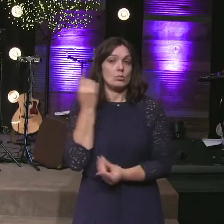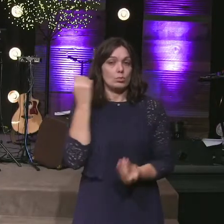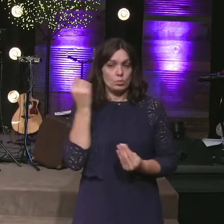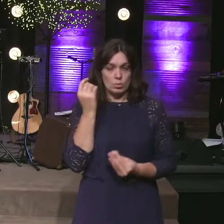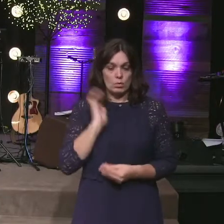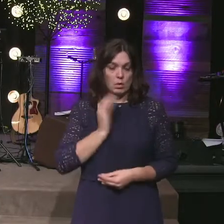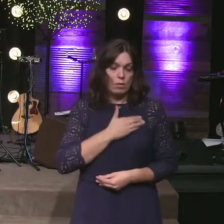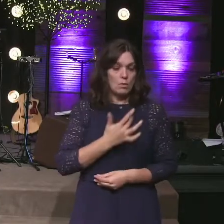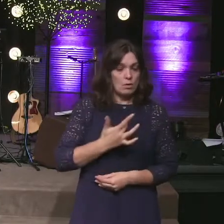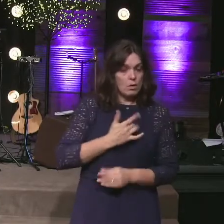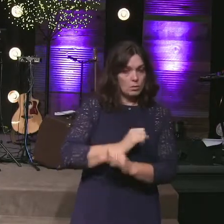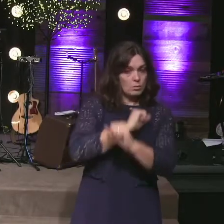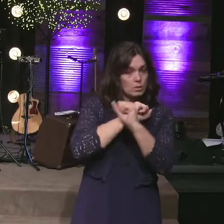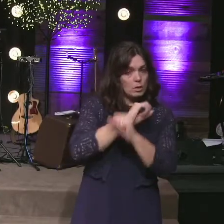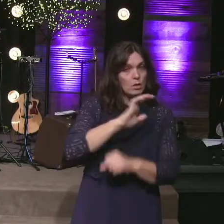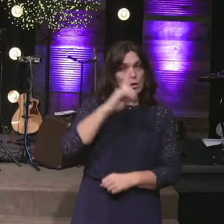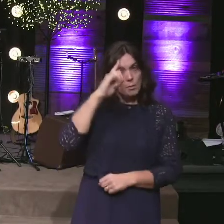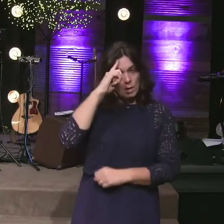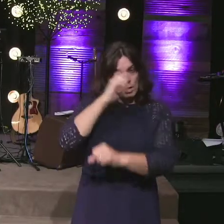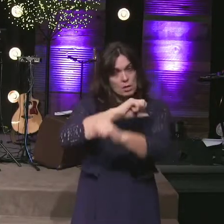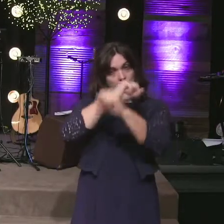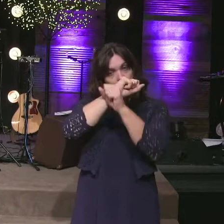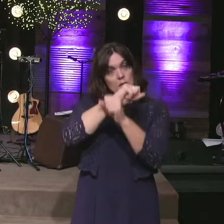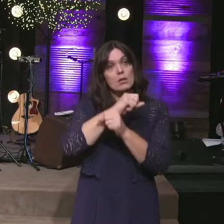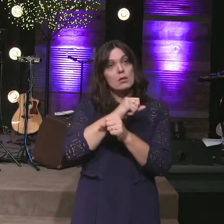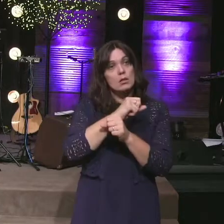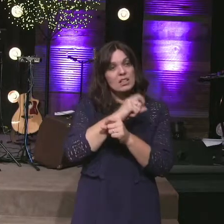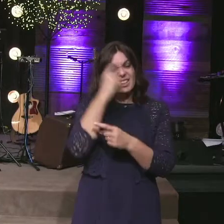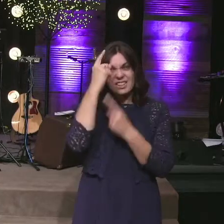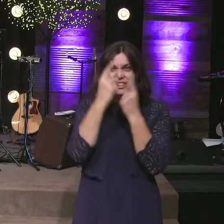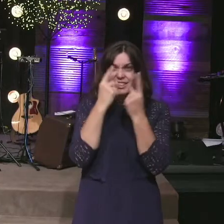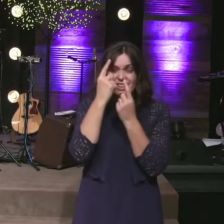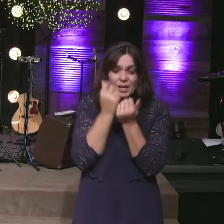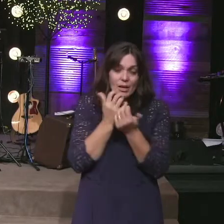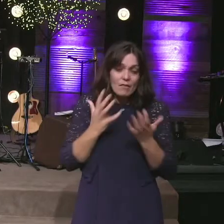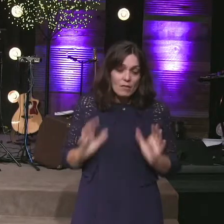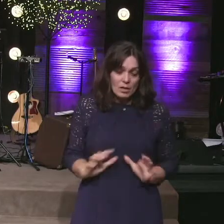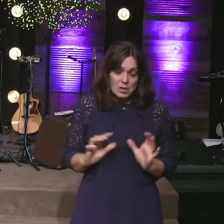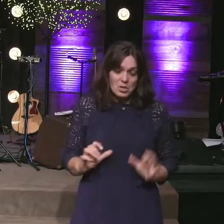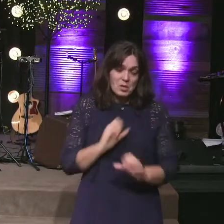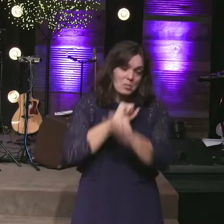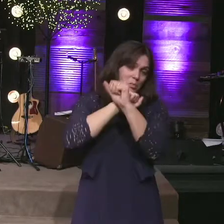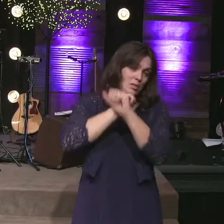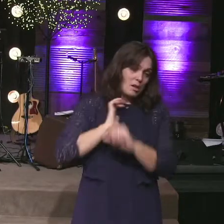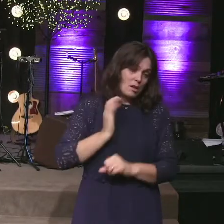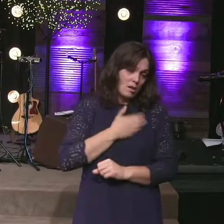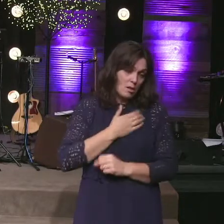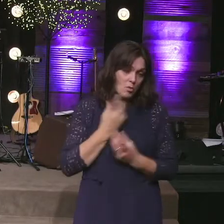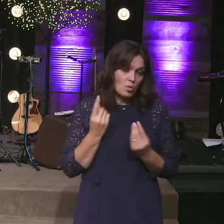minds, to give careful thought to our ways, to guard our paths,